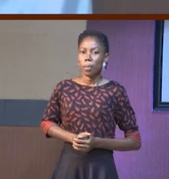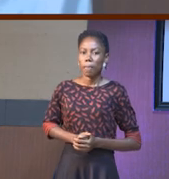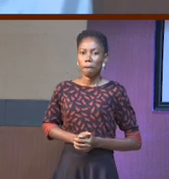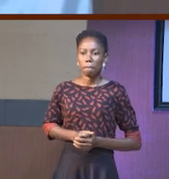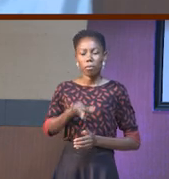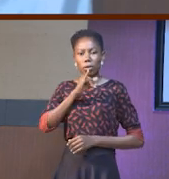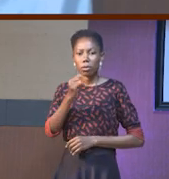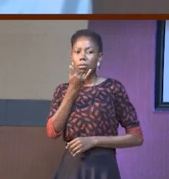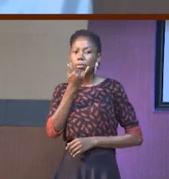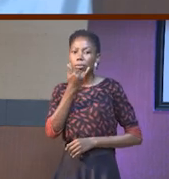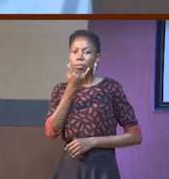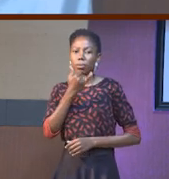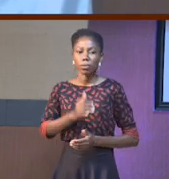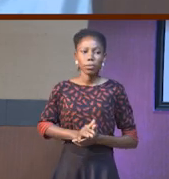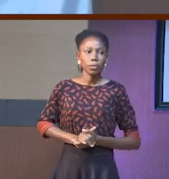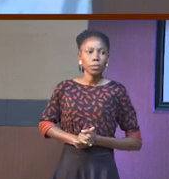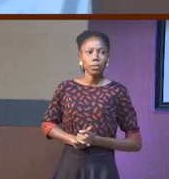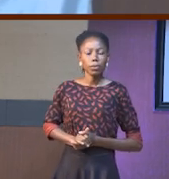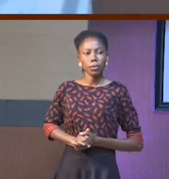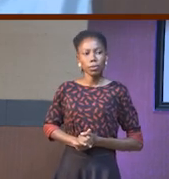it's very wrong.